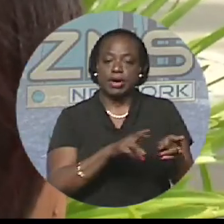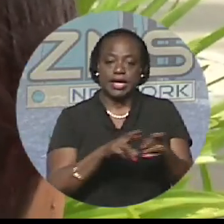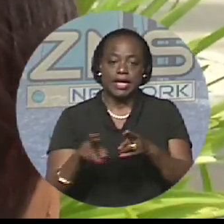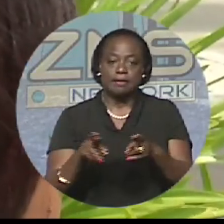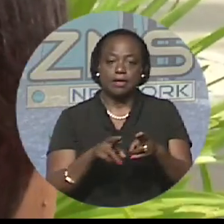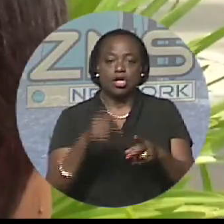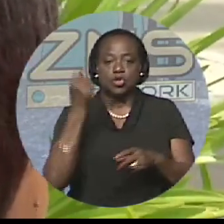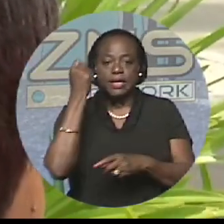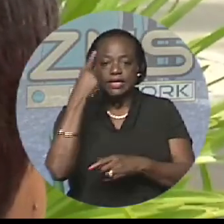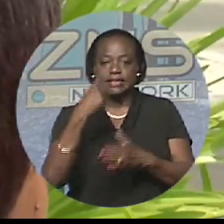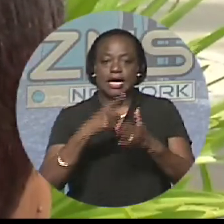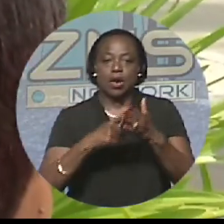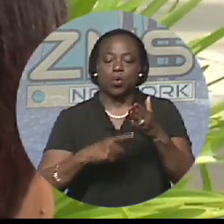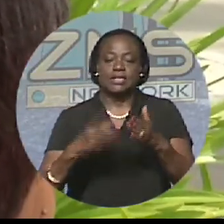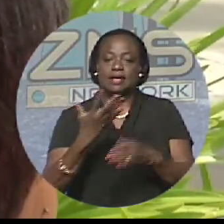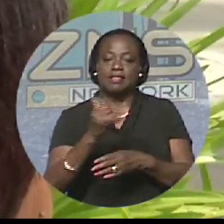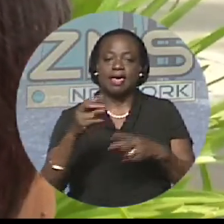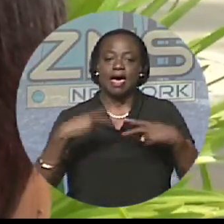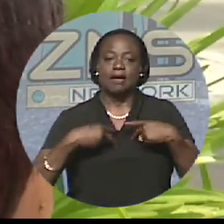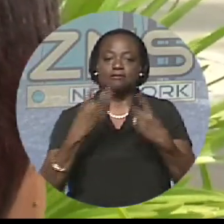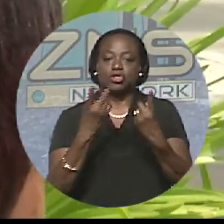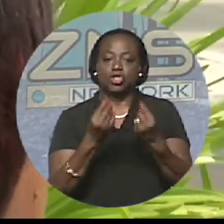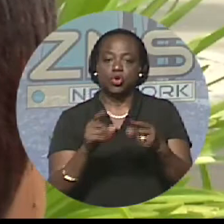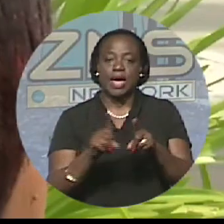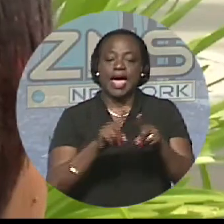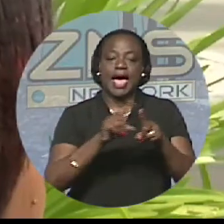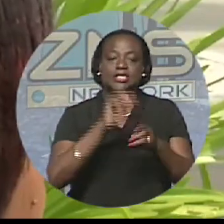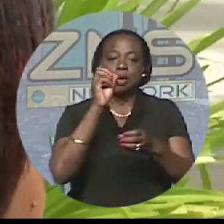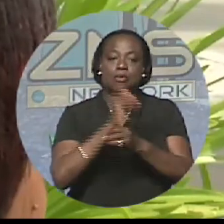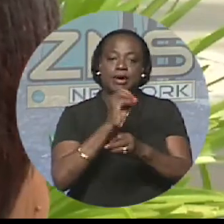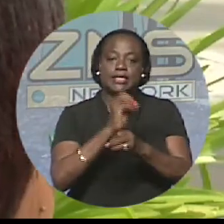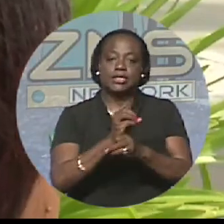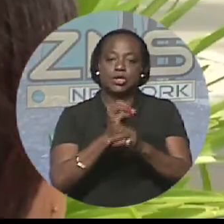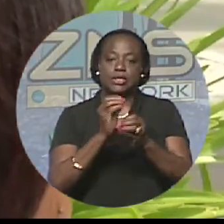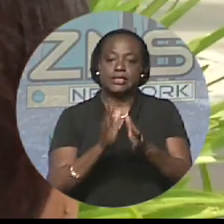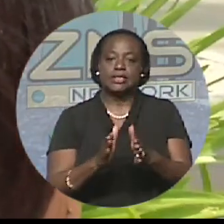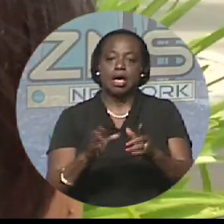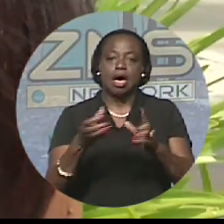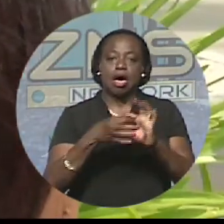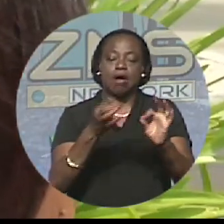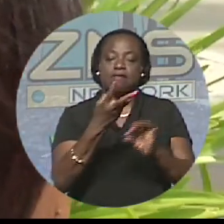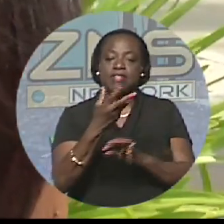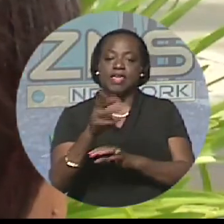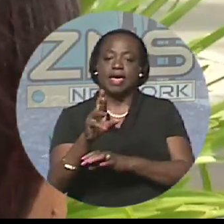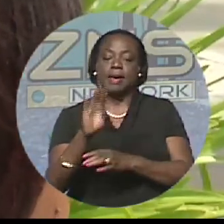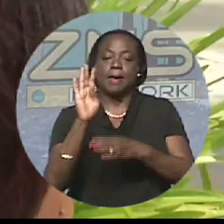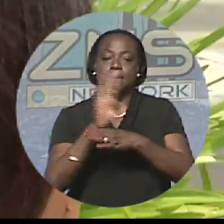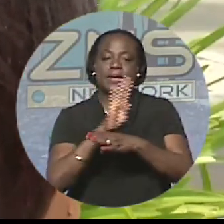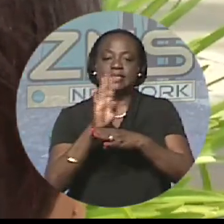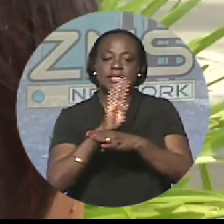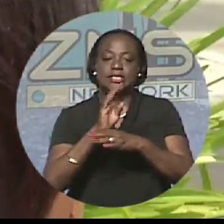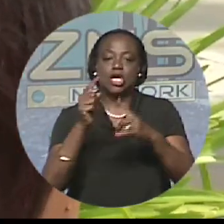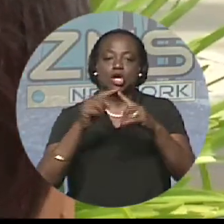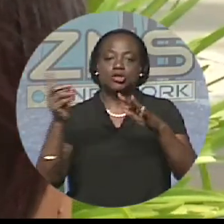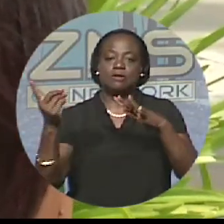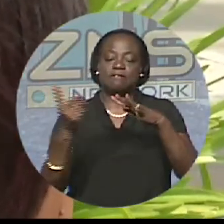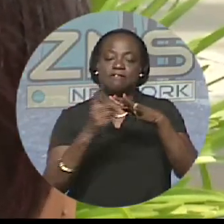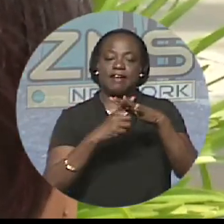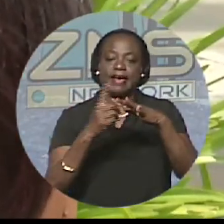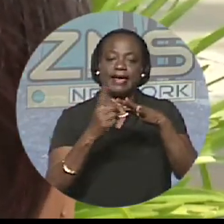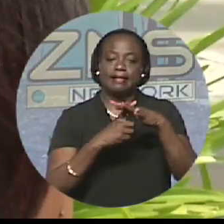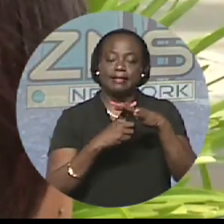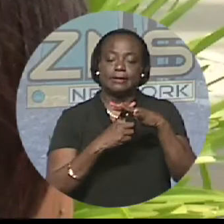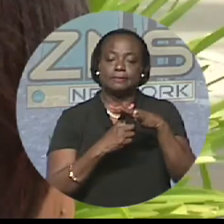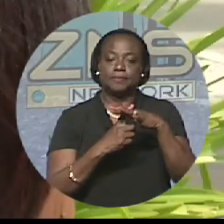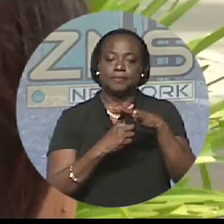understand what they have to do as operators of their business to to file and to be compliant